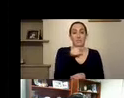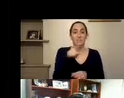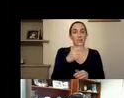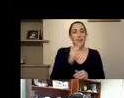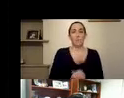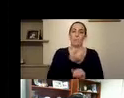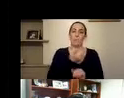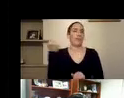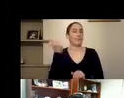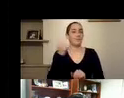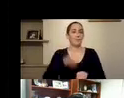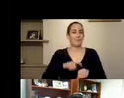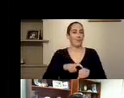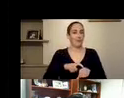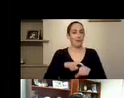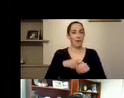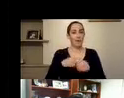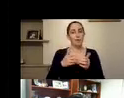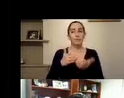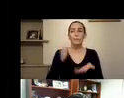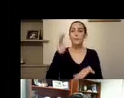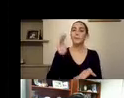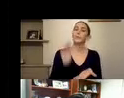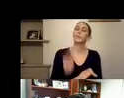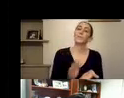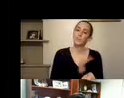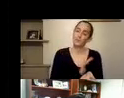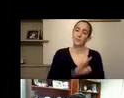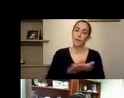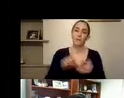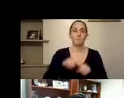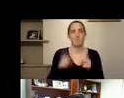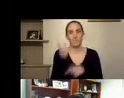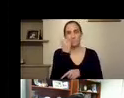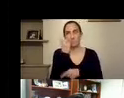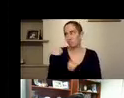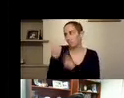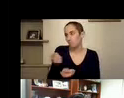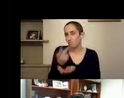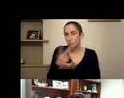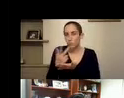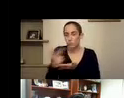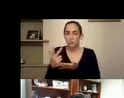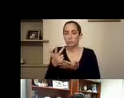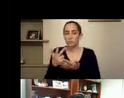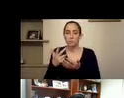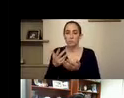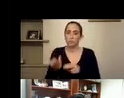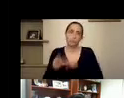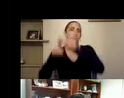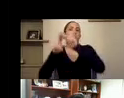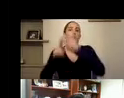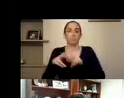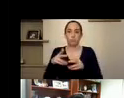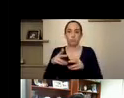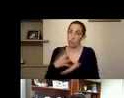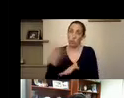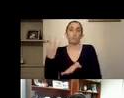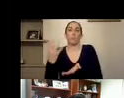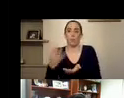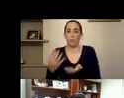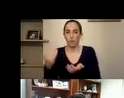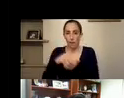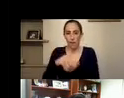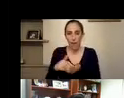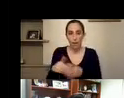since then, in the last week or so, these cases have actually quadrupled. So we're actually kind of closer up to here in terms